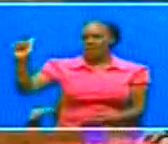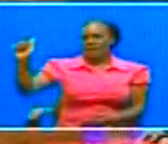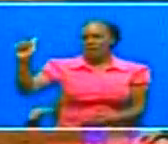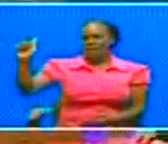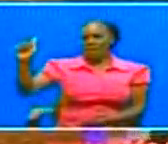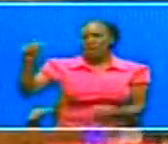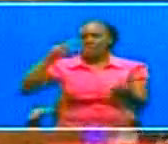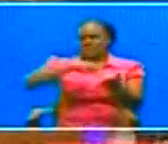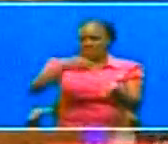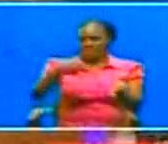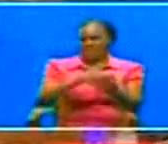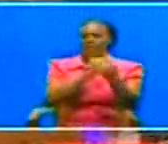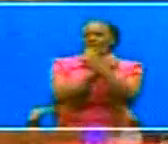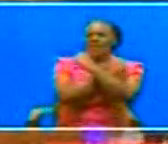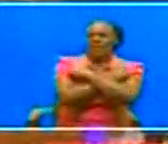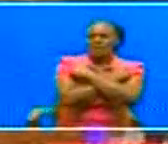Bahati.